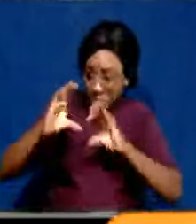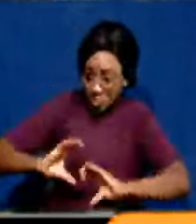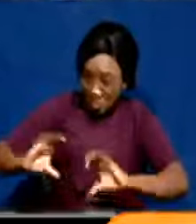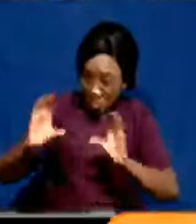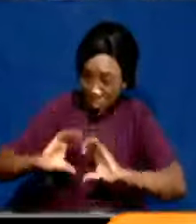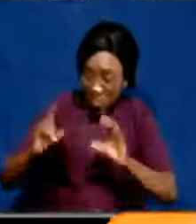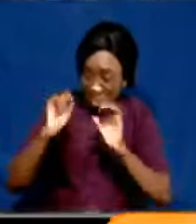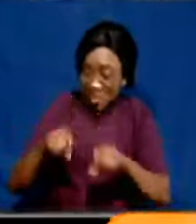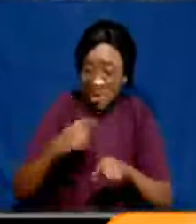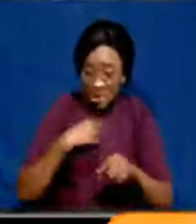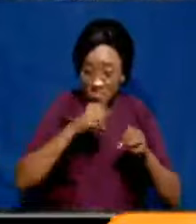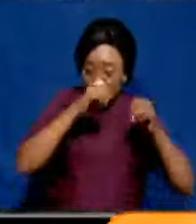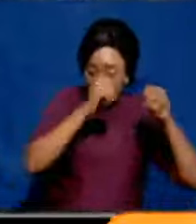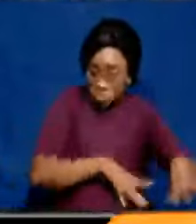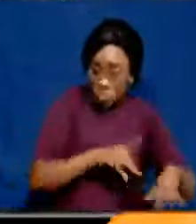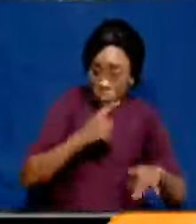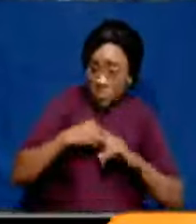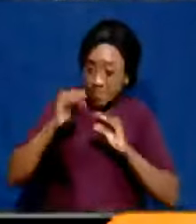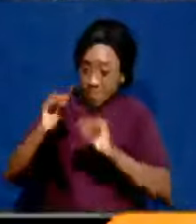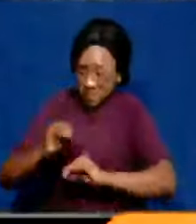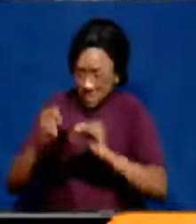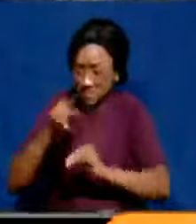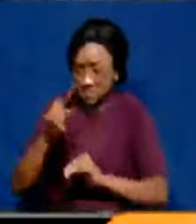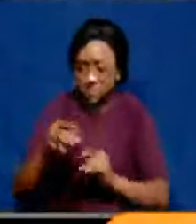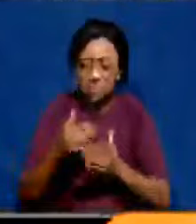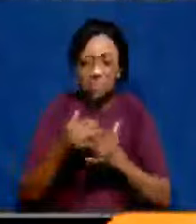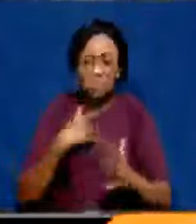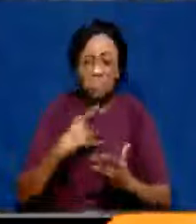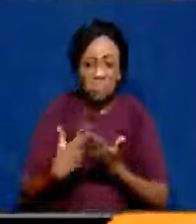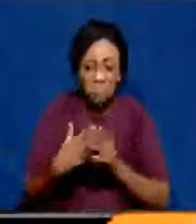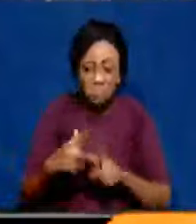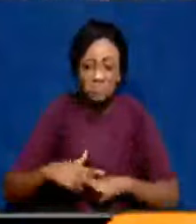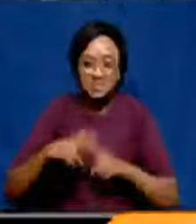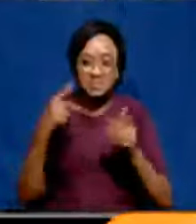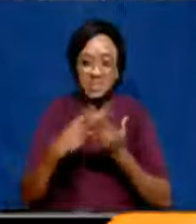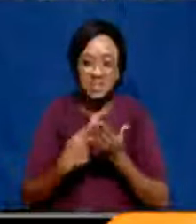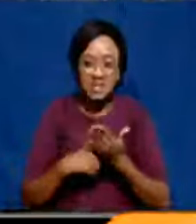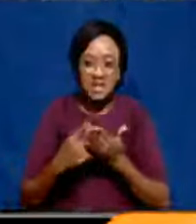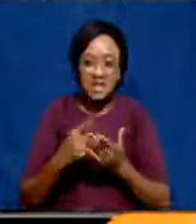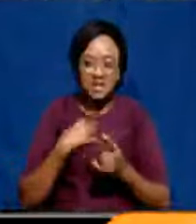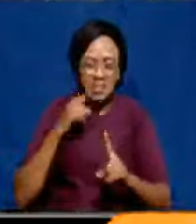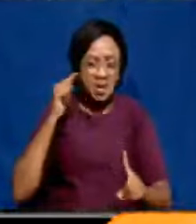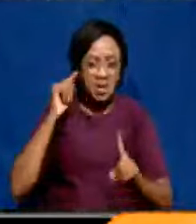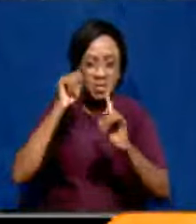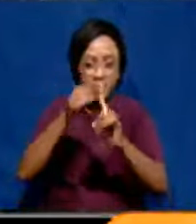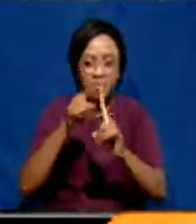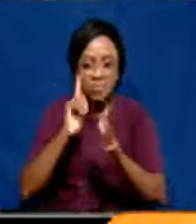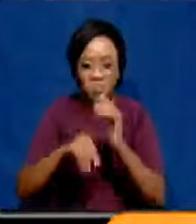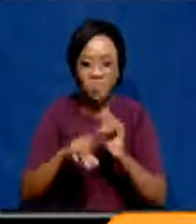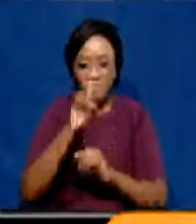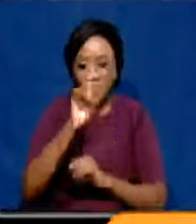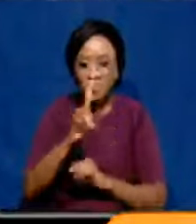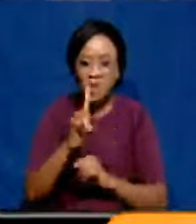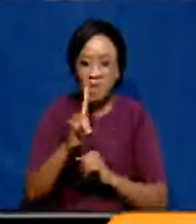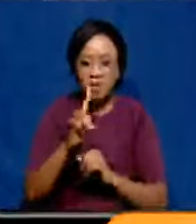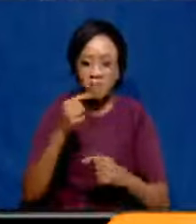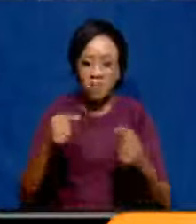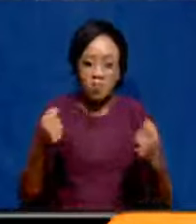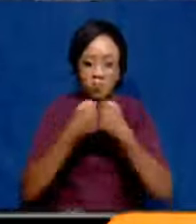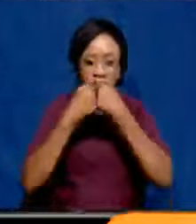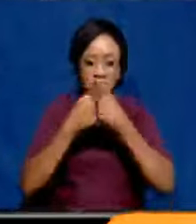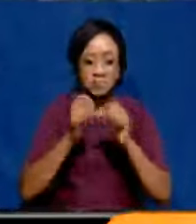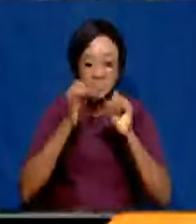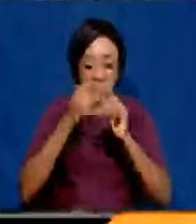I leave running and I coach you? And before they could even go into that discussion, they went for one race and Kiptum thoroughly beat him. So if you beat